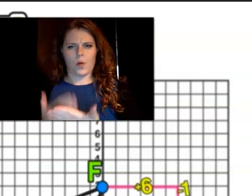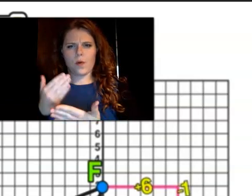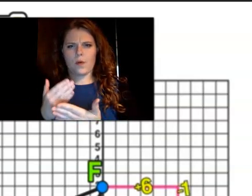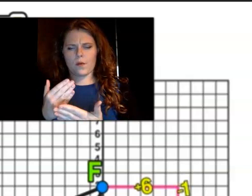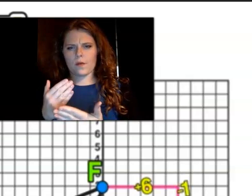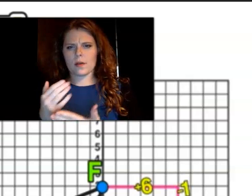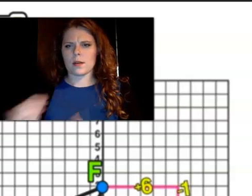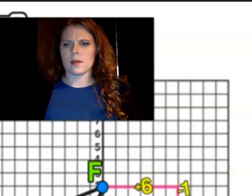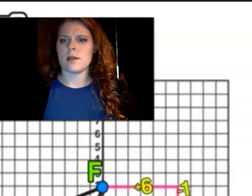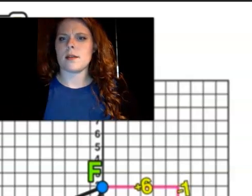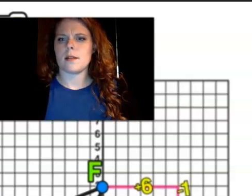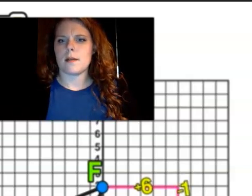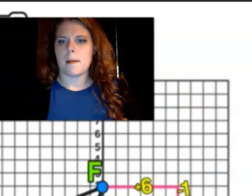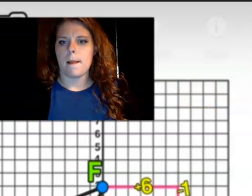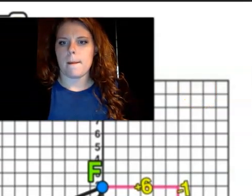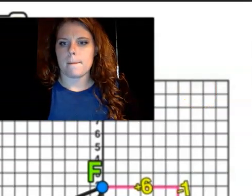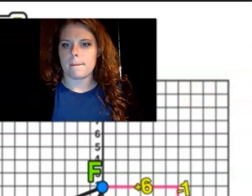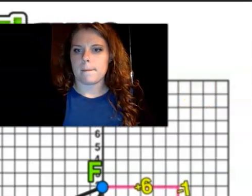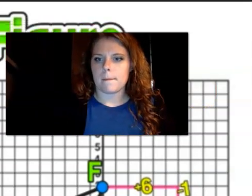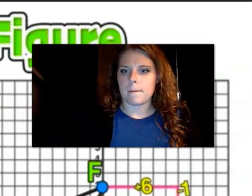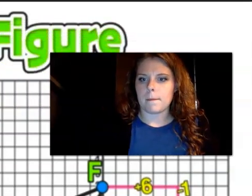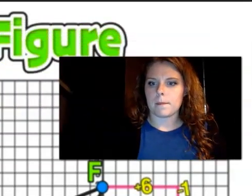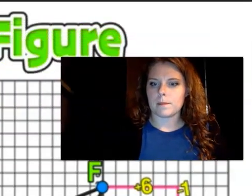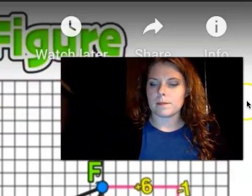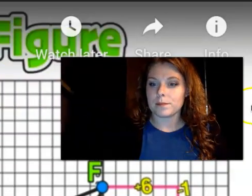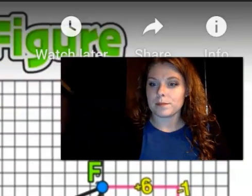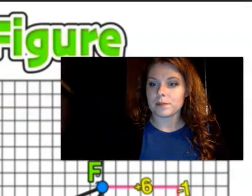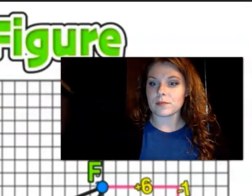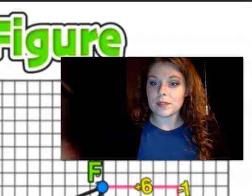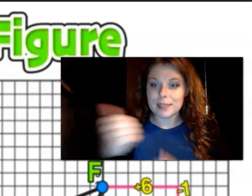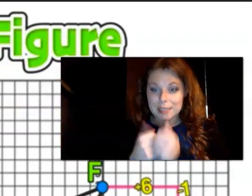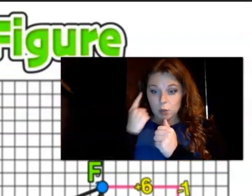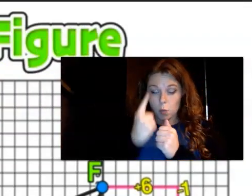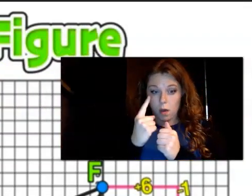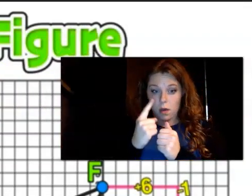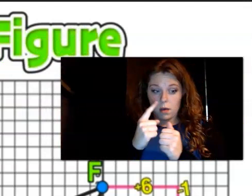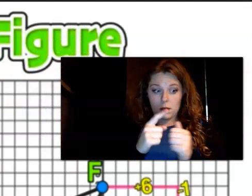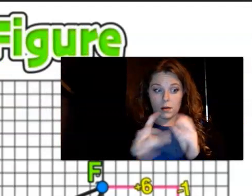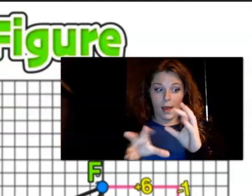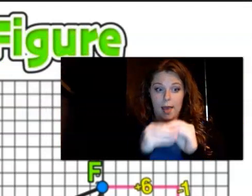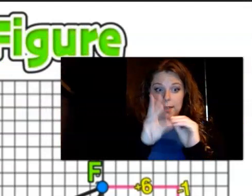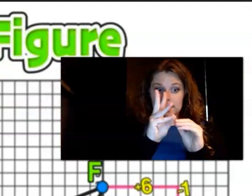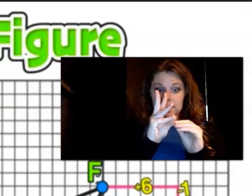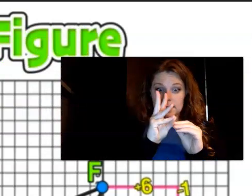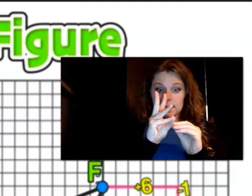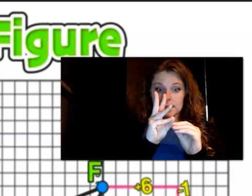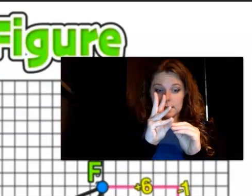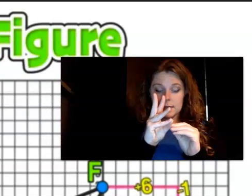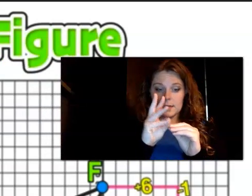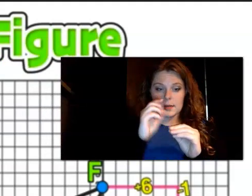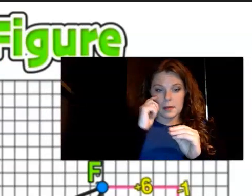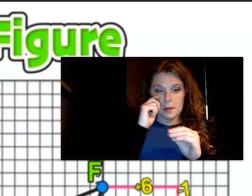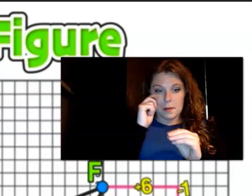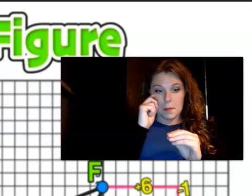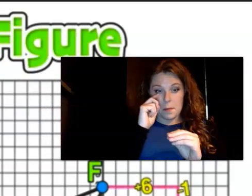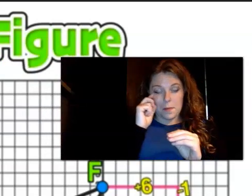prime, F prime, and G prime. We start by adding 6 to each x coordinate, and that will give us the new x coordinate of E prime, F prime, and